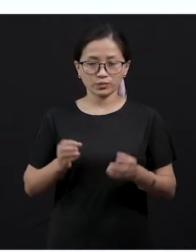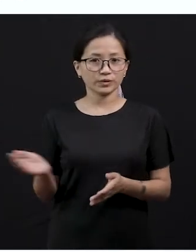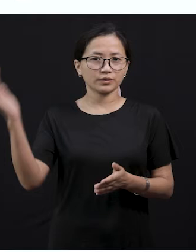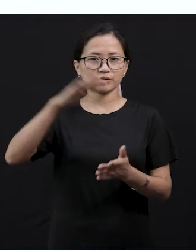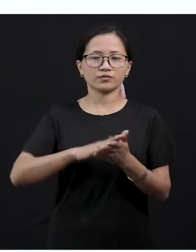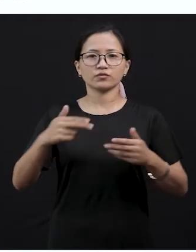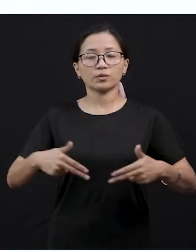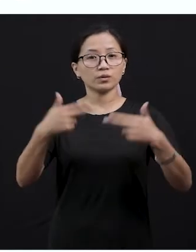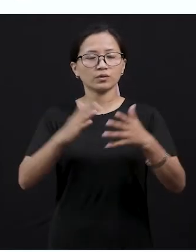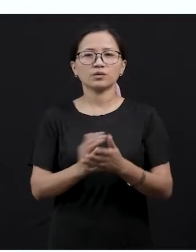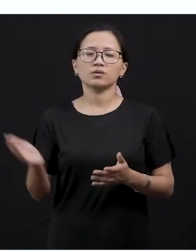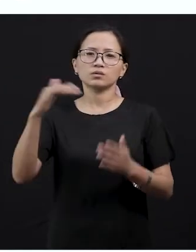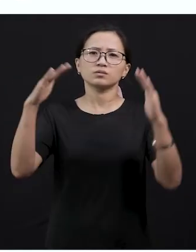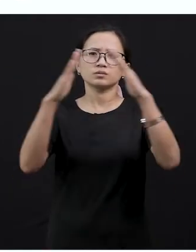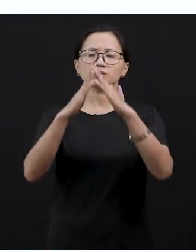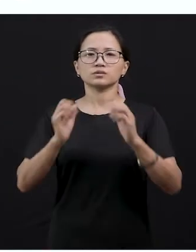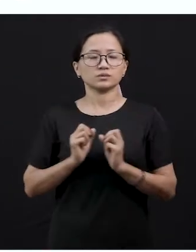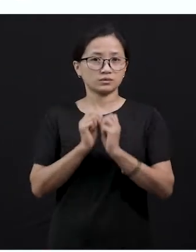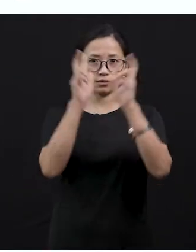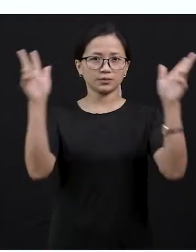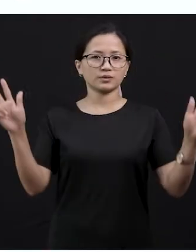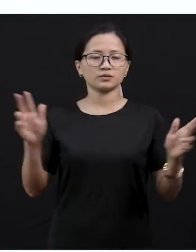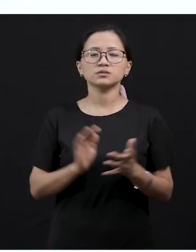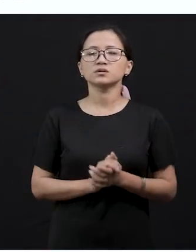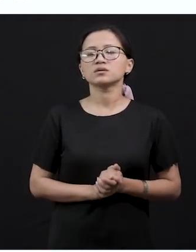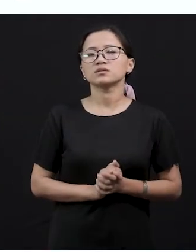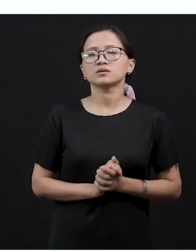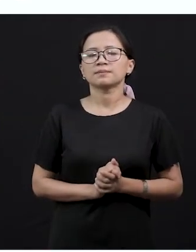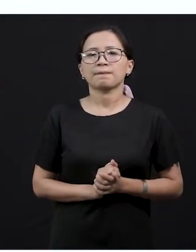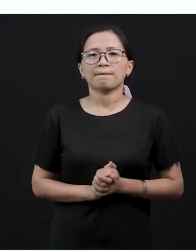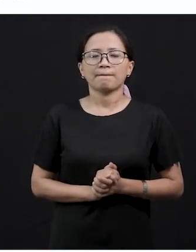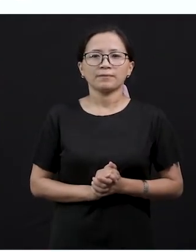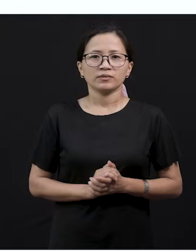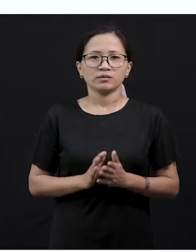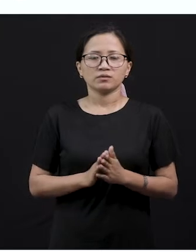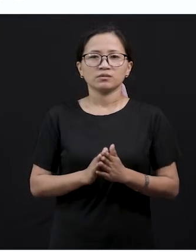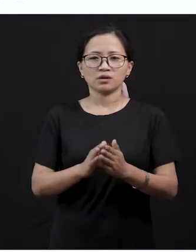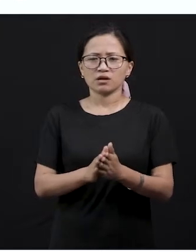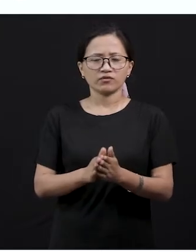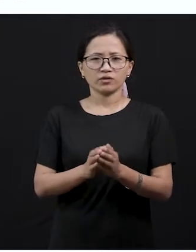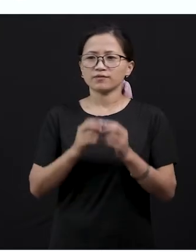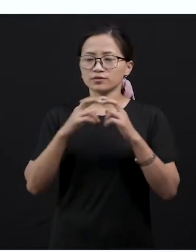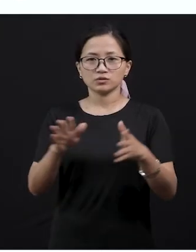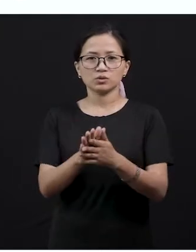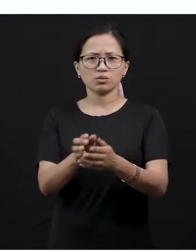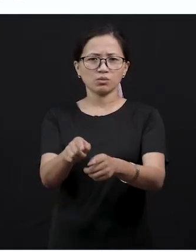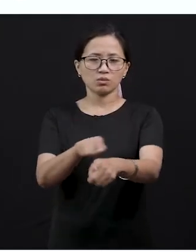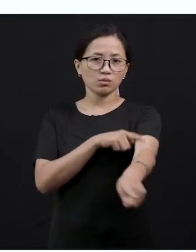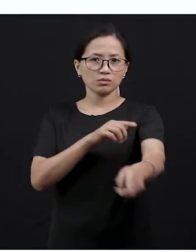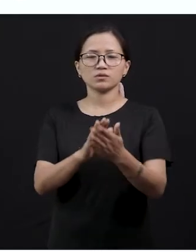right, and she comes home with a surprise, right? And the surprise was a long letter from